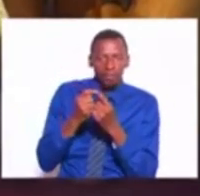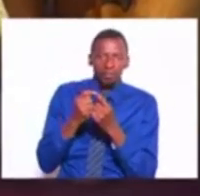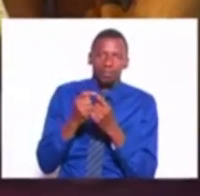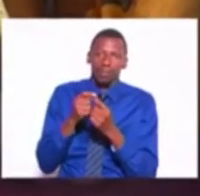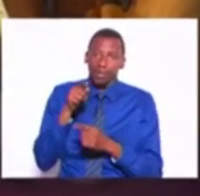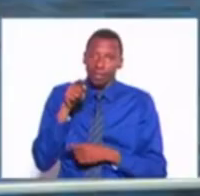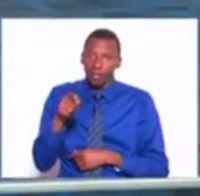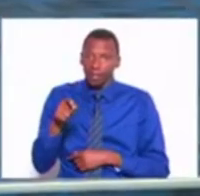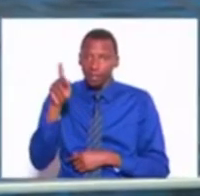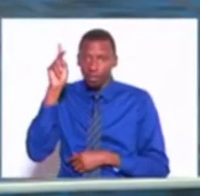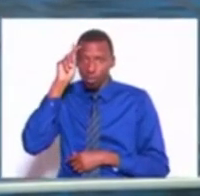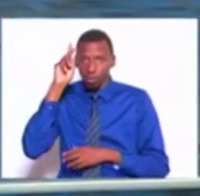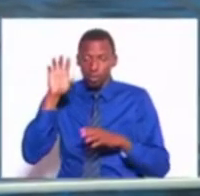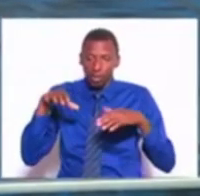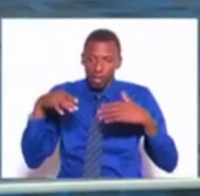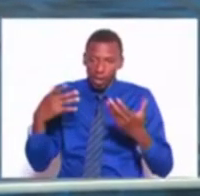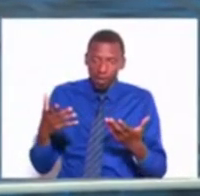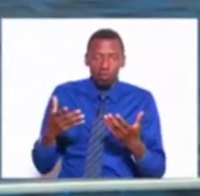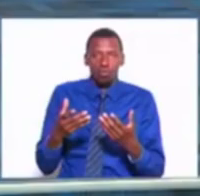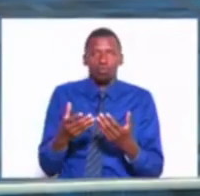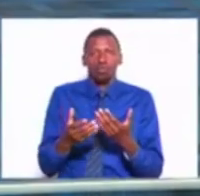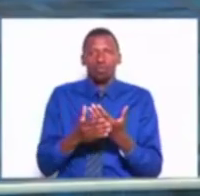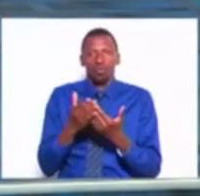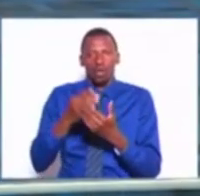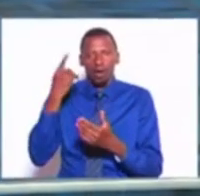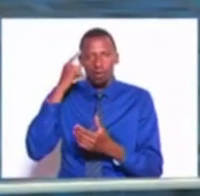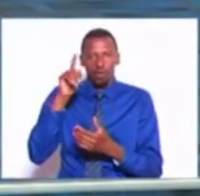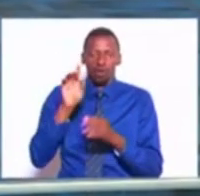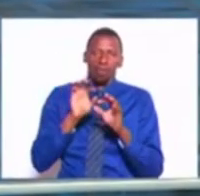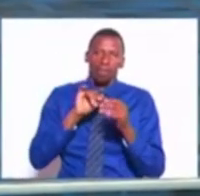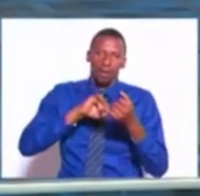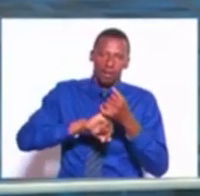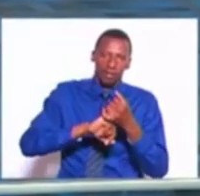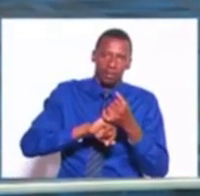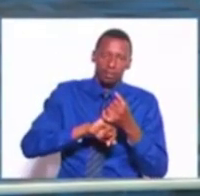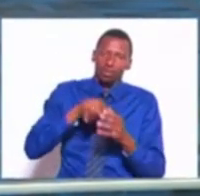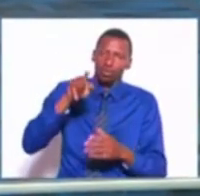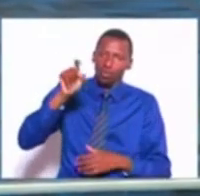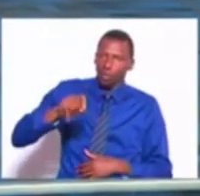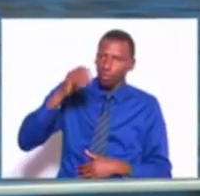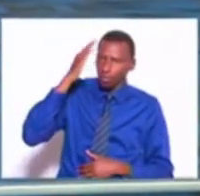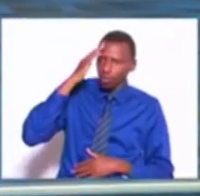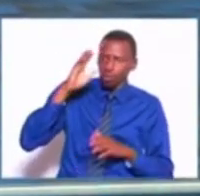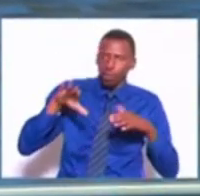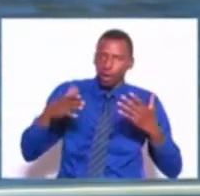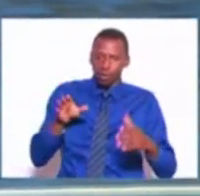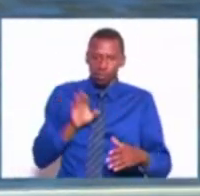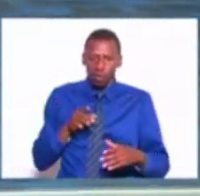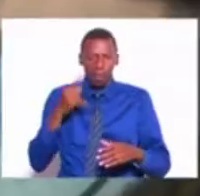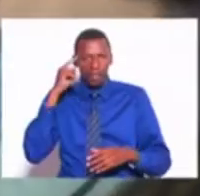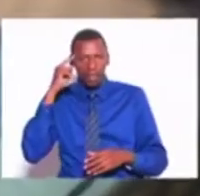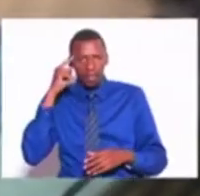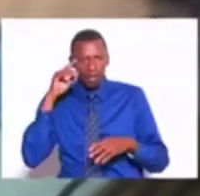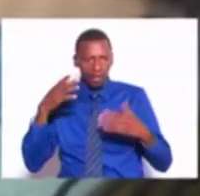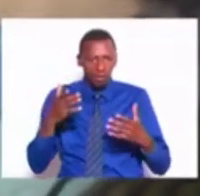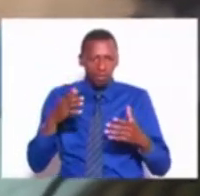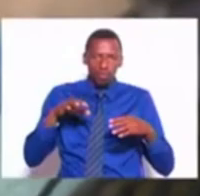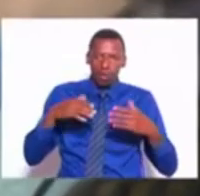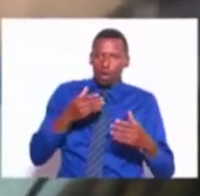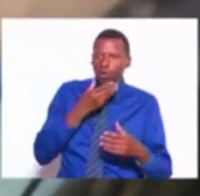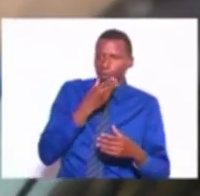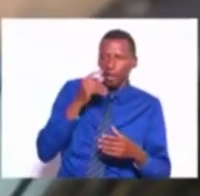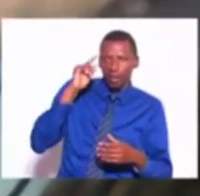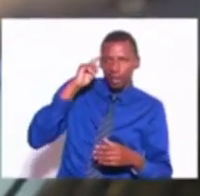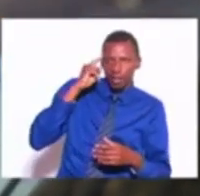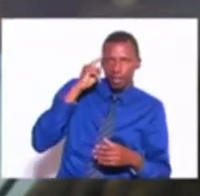the knowledge how to handle marriage. You have to know the way women think and the way men think.